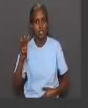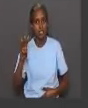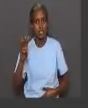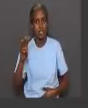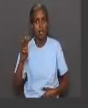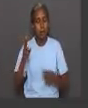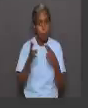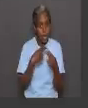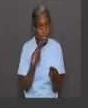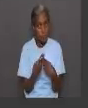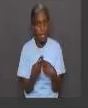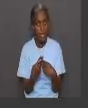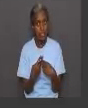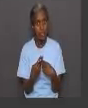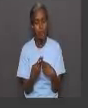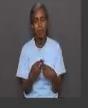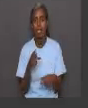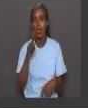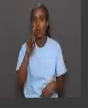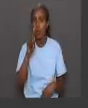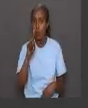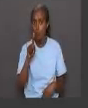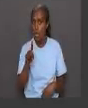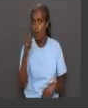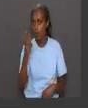36 multiplied by